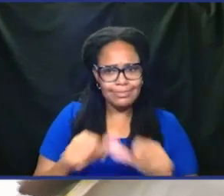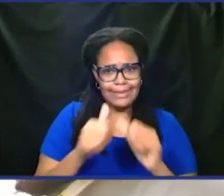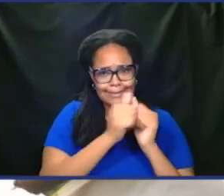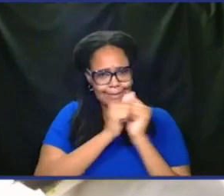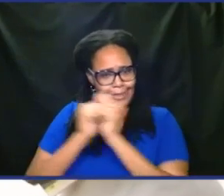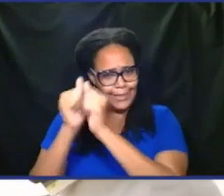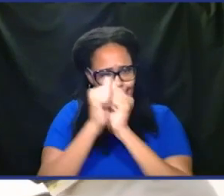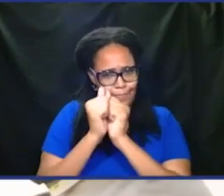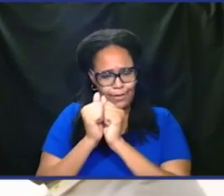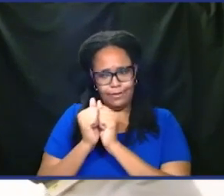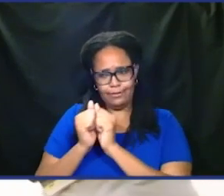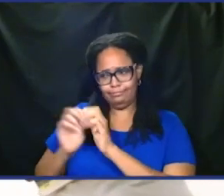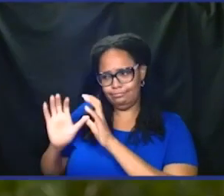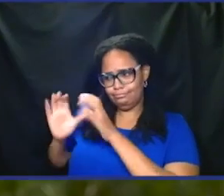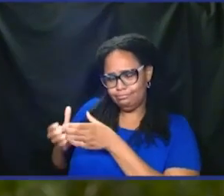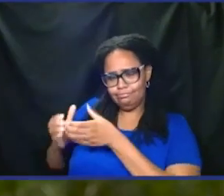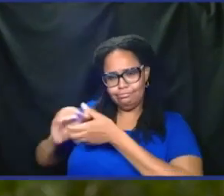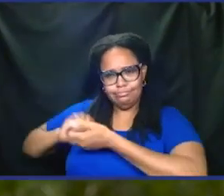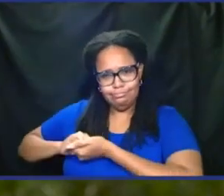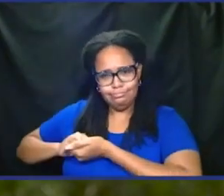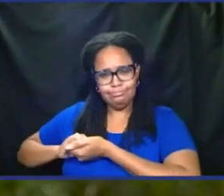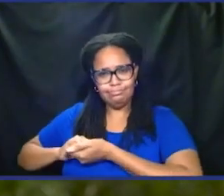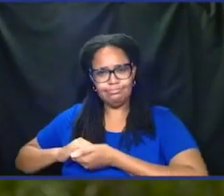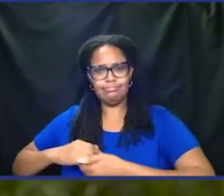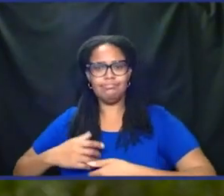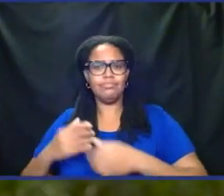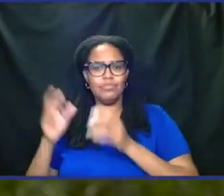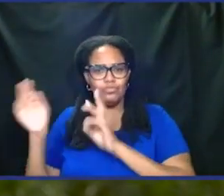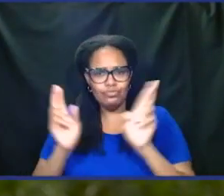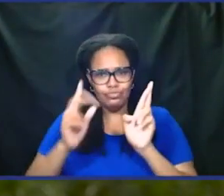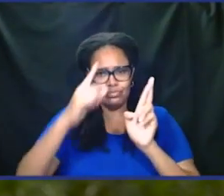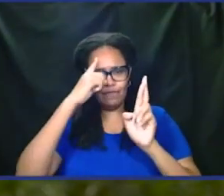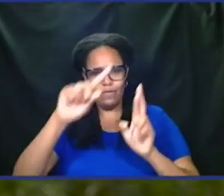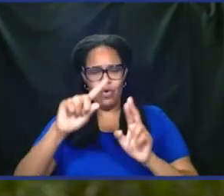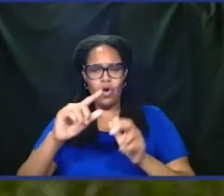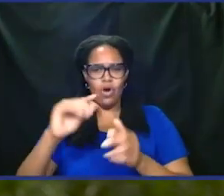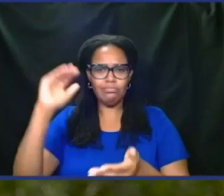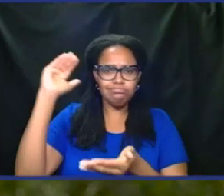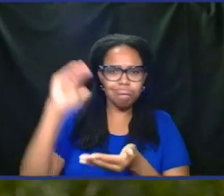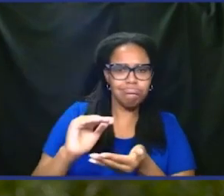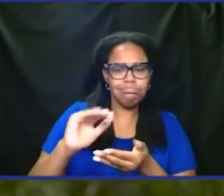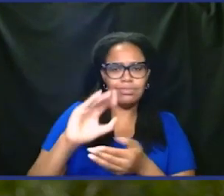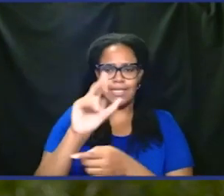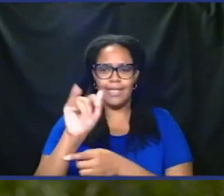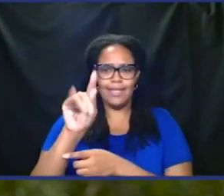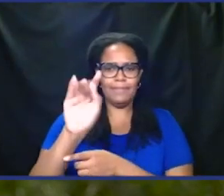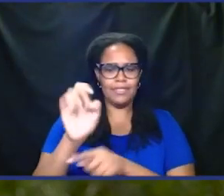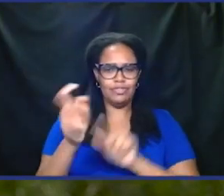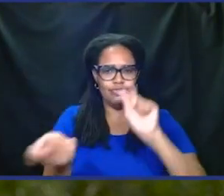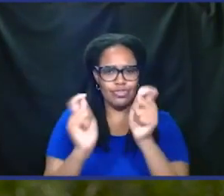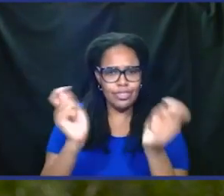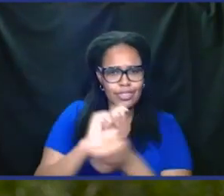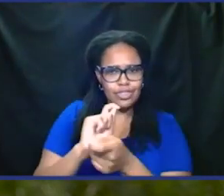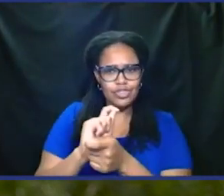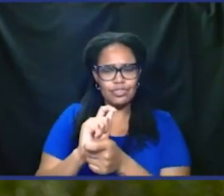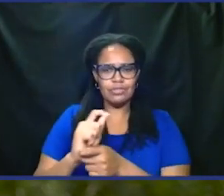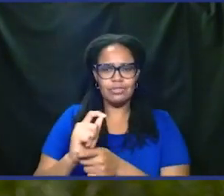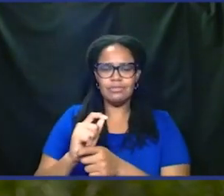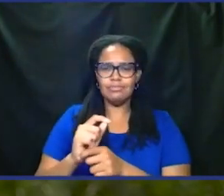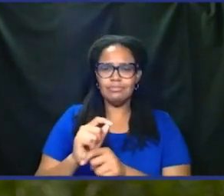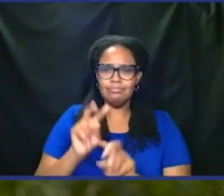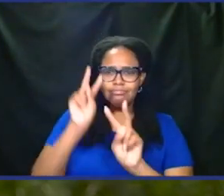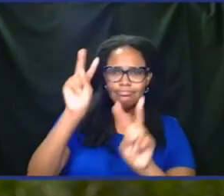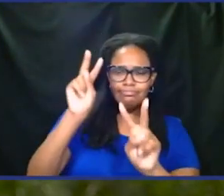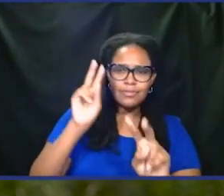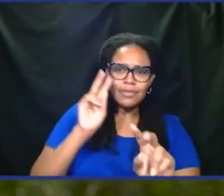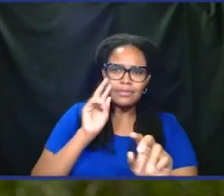change, investing in the future. Imagine a world where we protect wildlife, precious natural habitats, and the health of